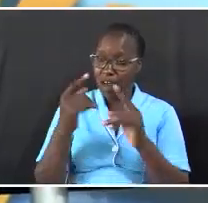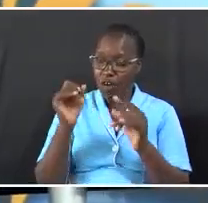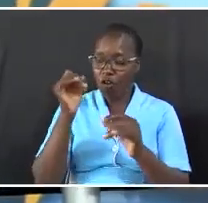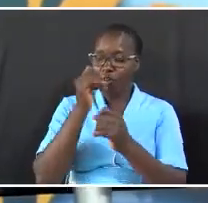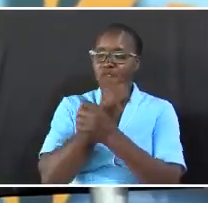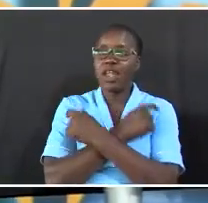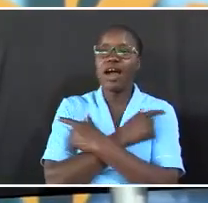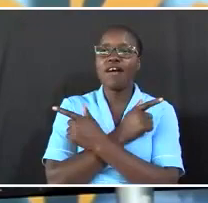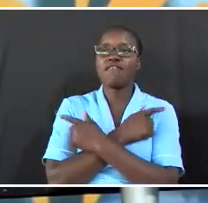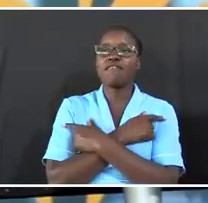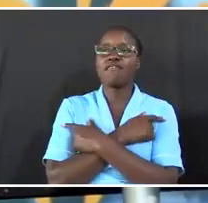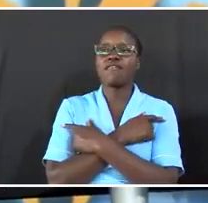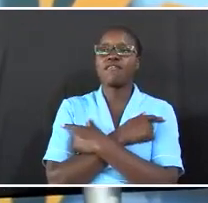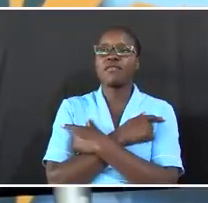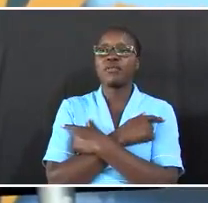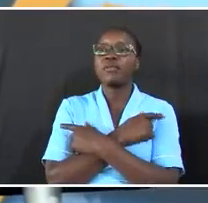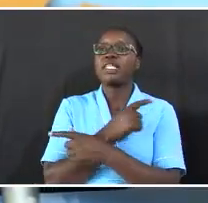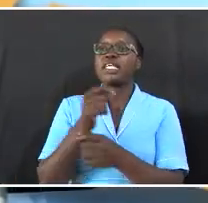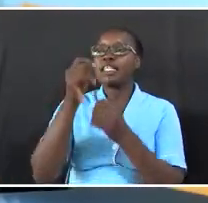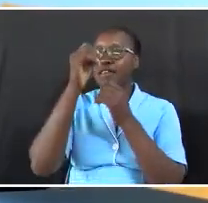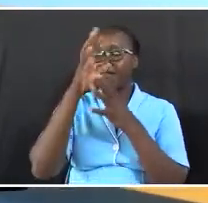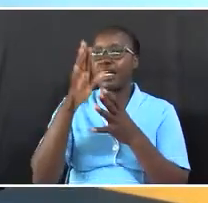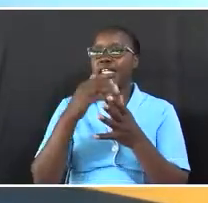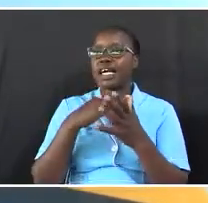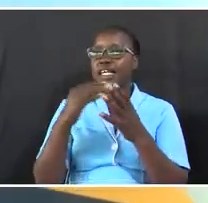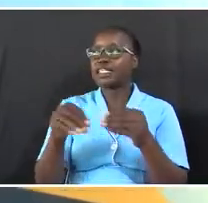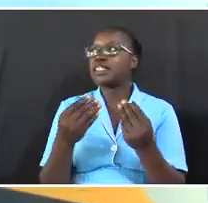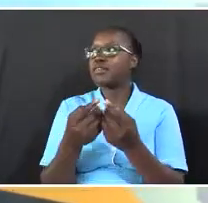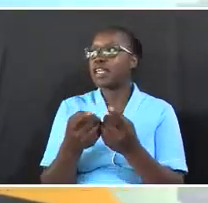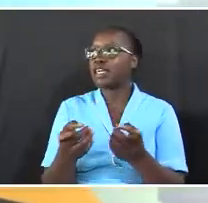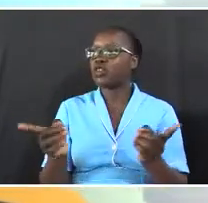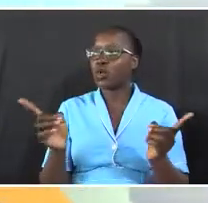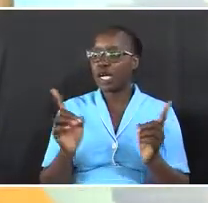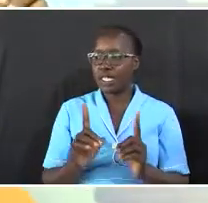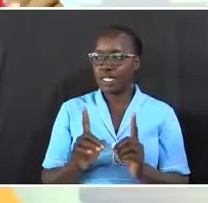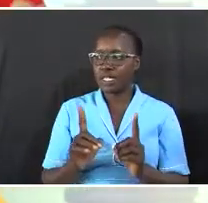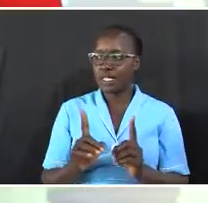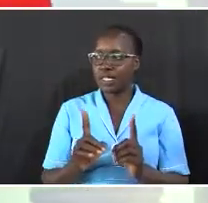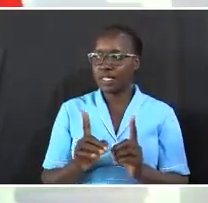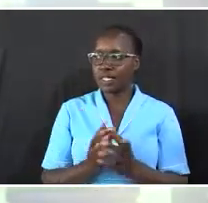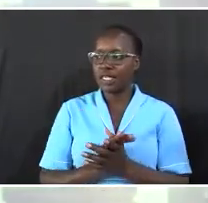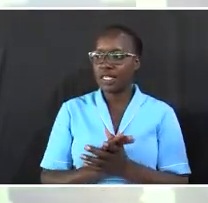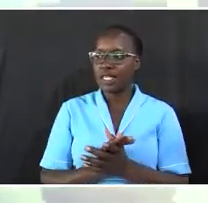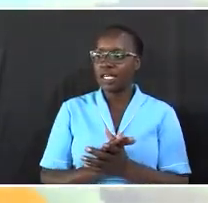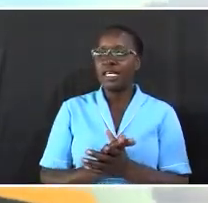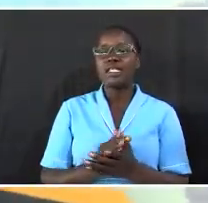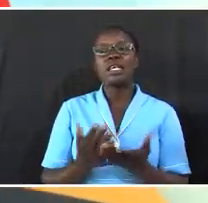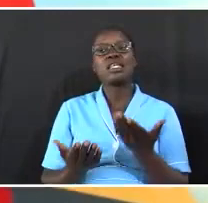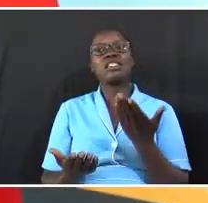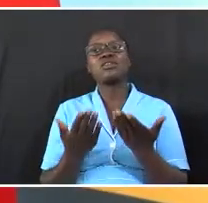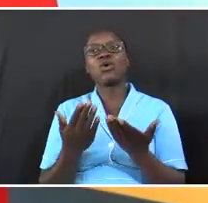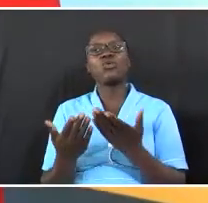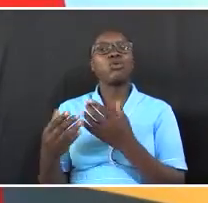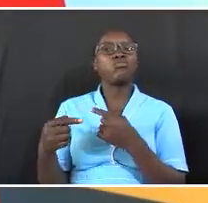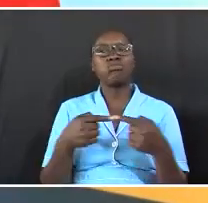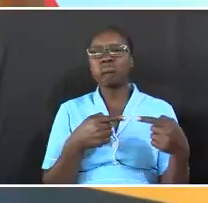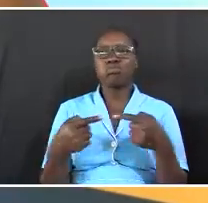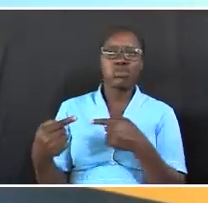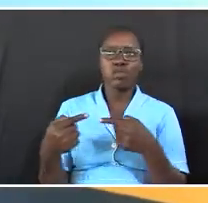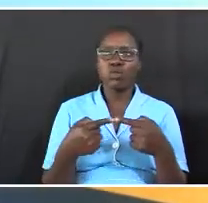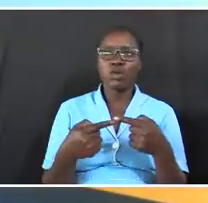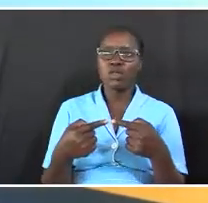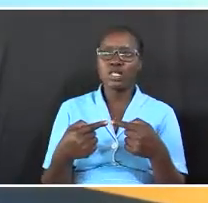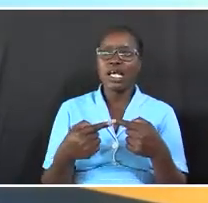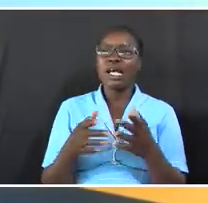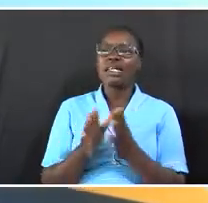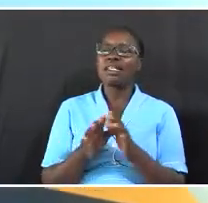manner of love the Father has given unto us, that despite the storm,